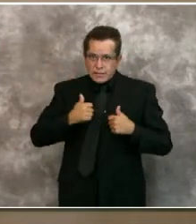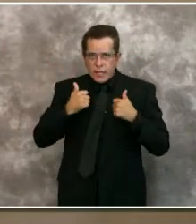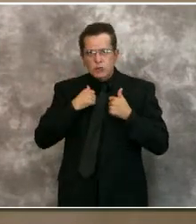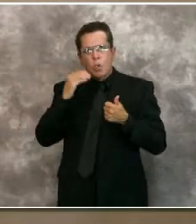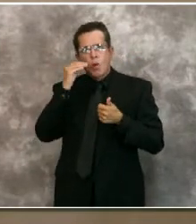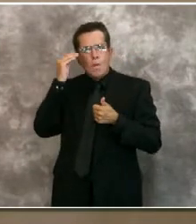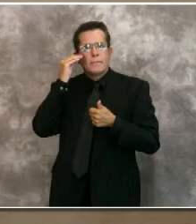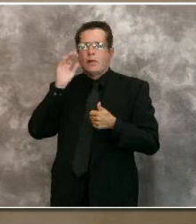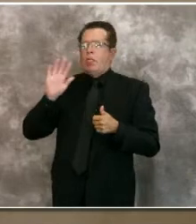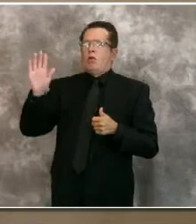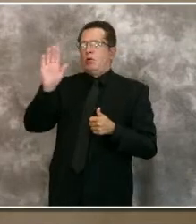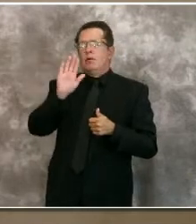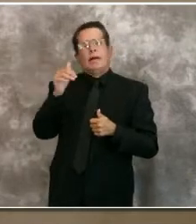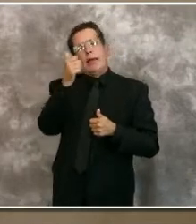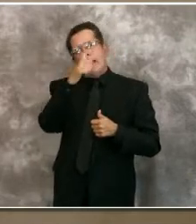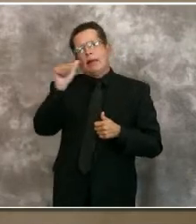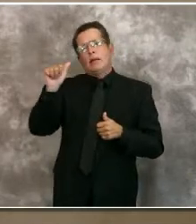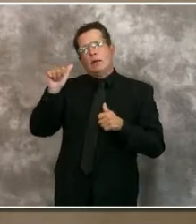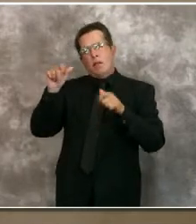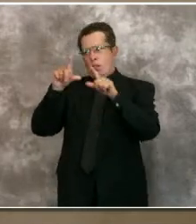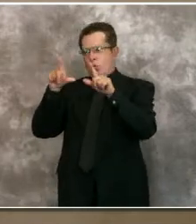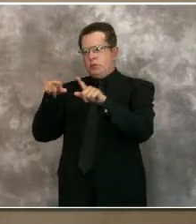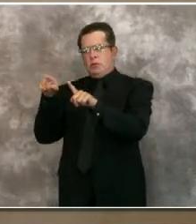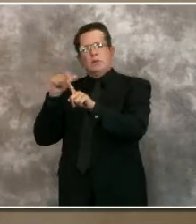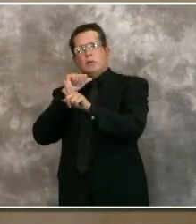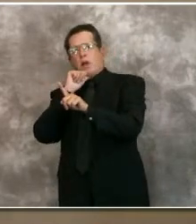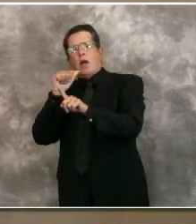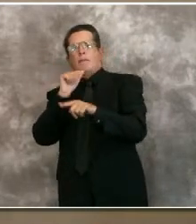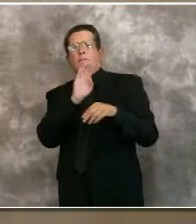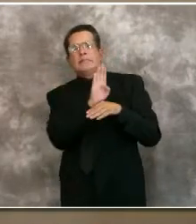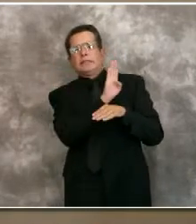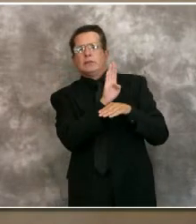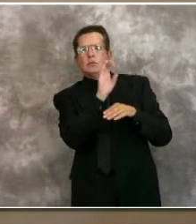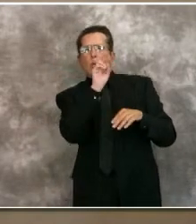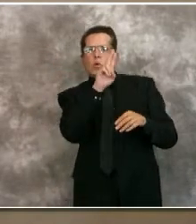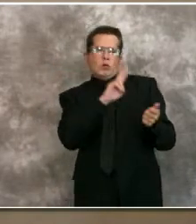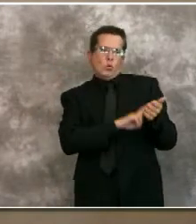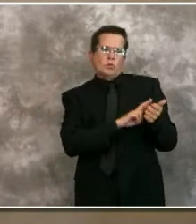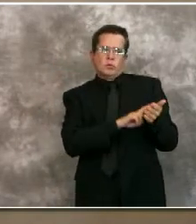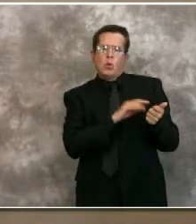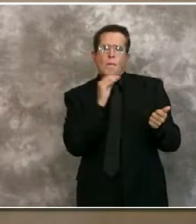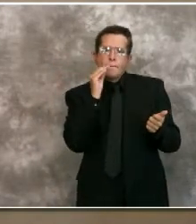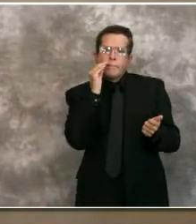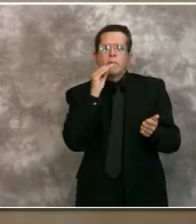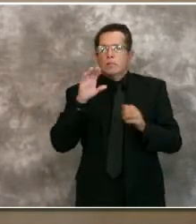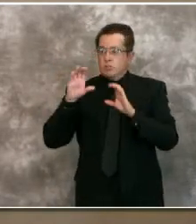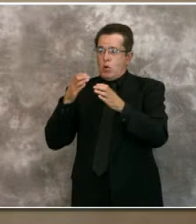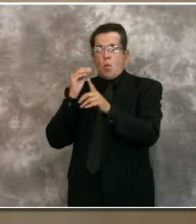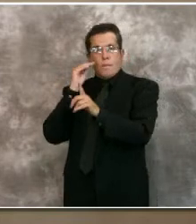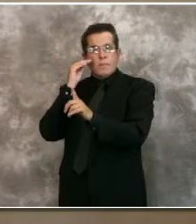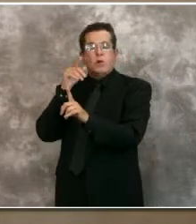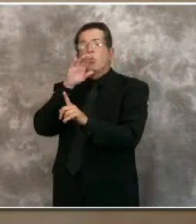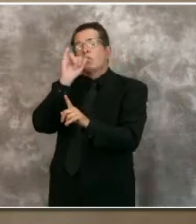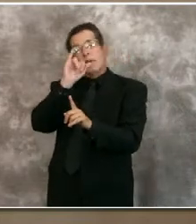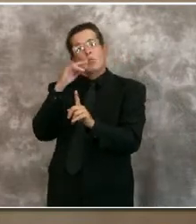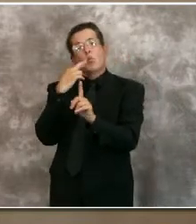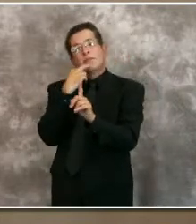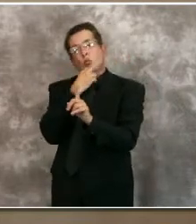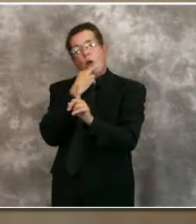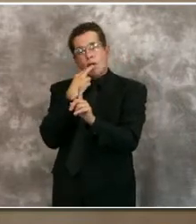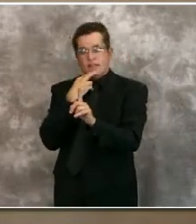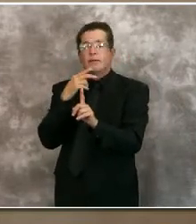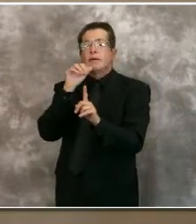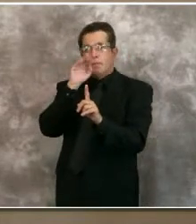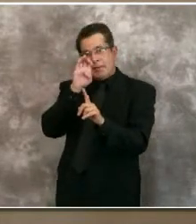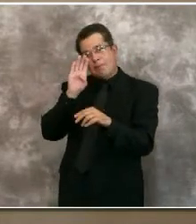any location that is not a congregate care facility. So it could be a restaurant, it could be a business,